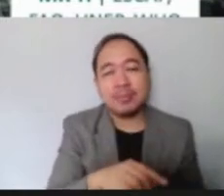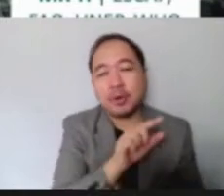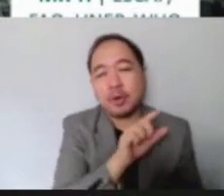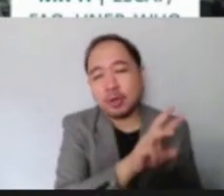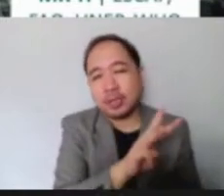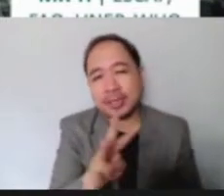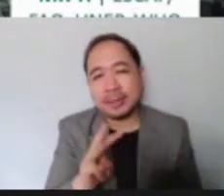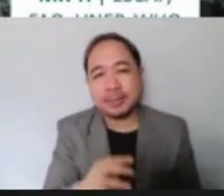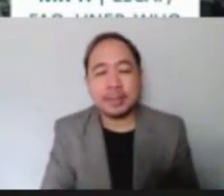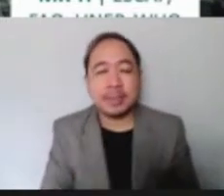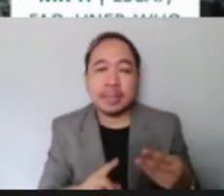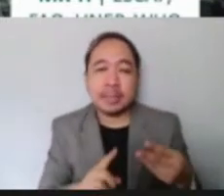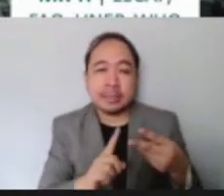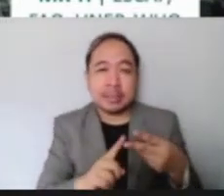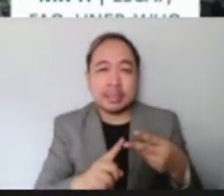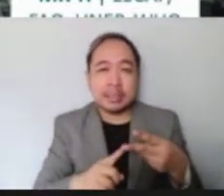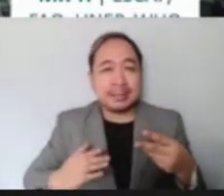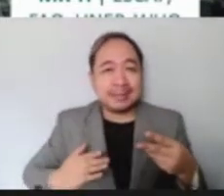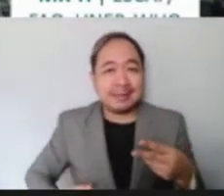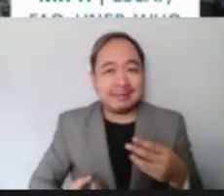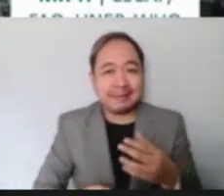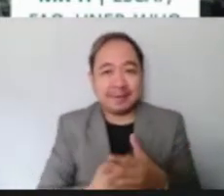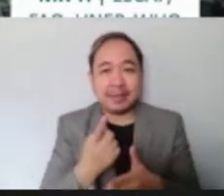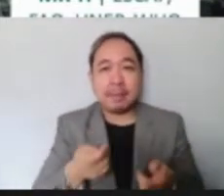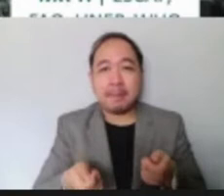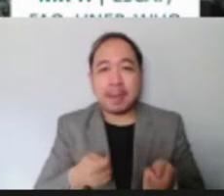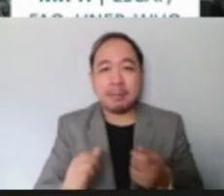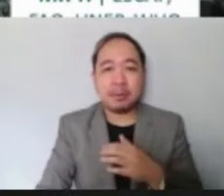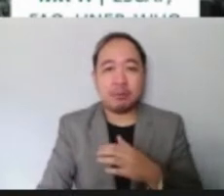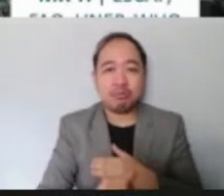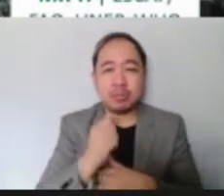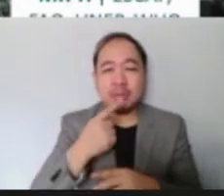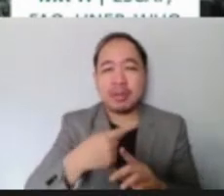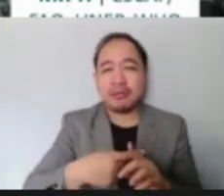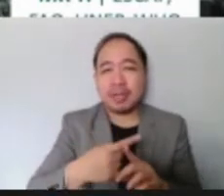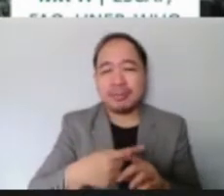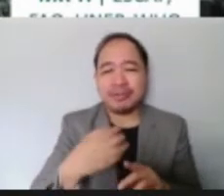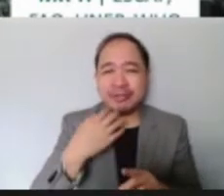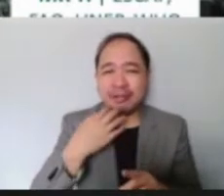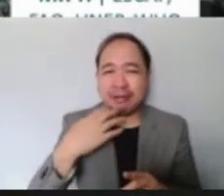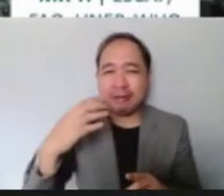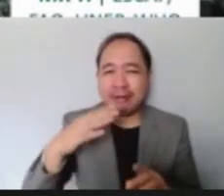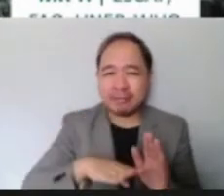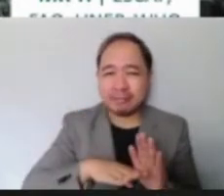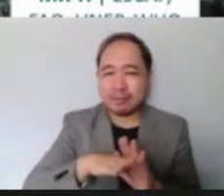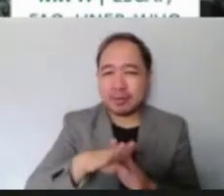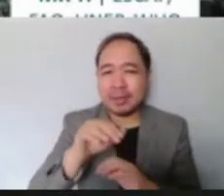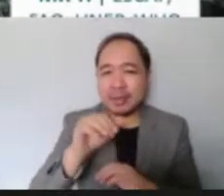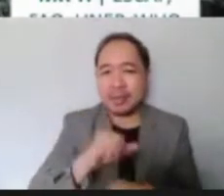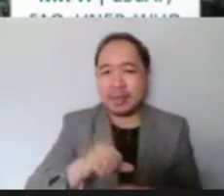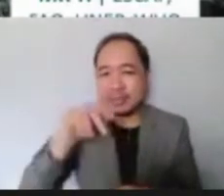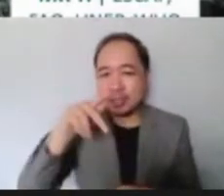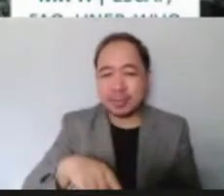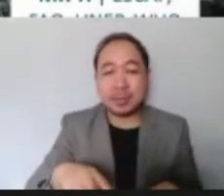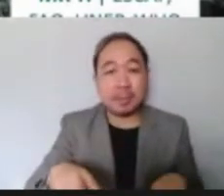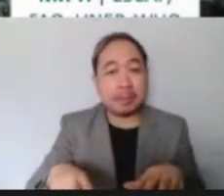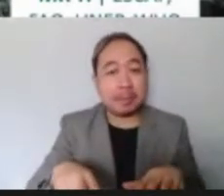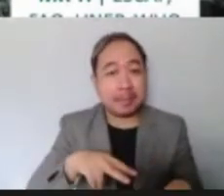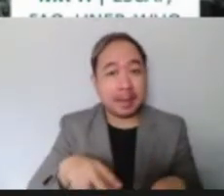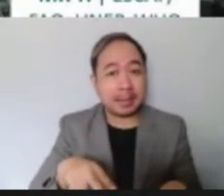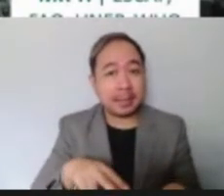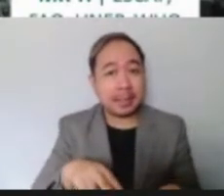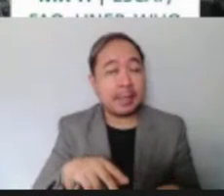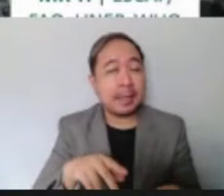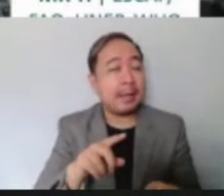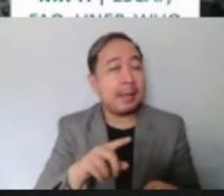Event managing the risk temperature overshot in hfsb organized by energy